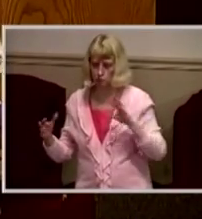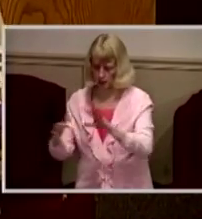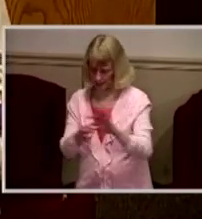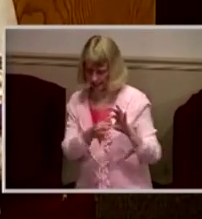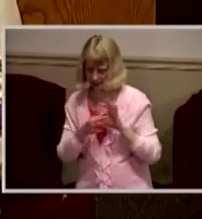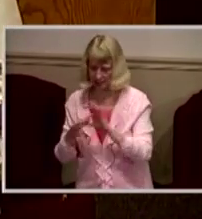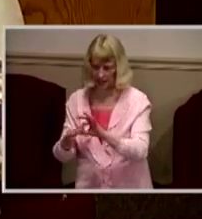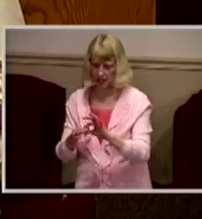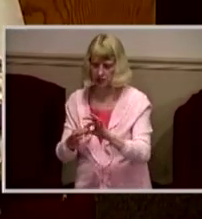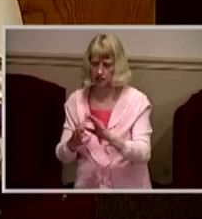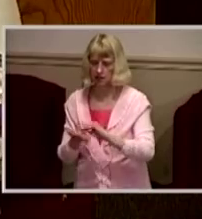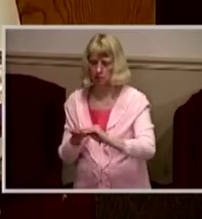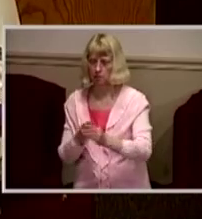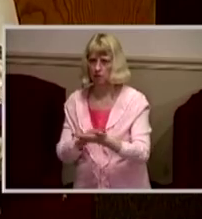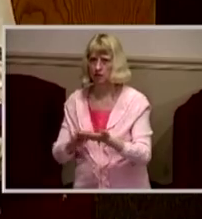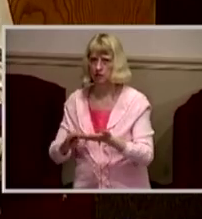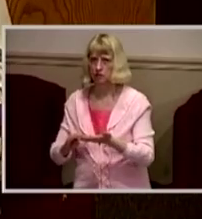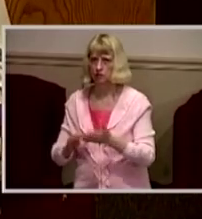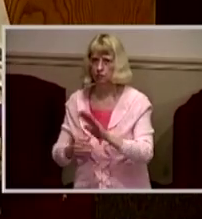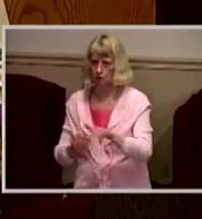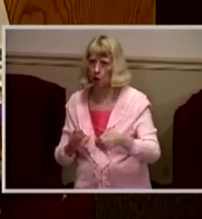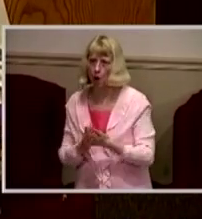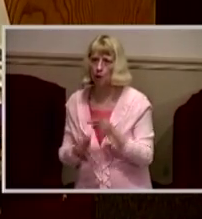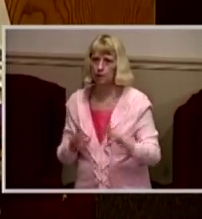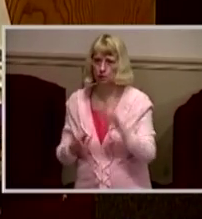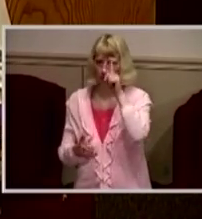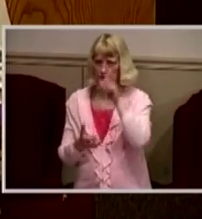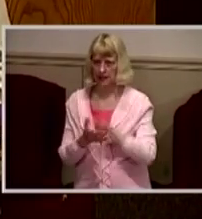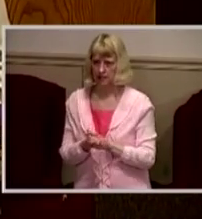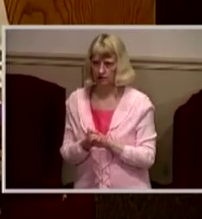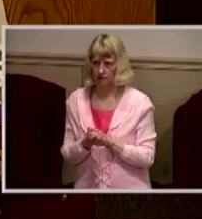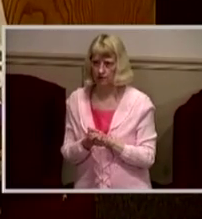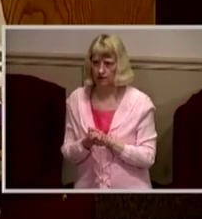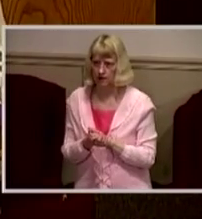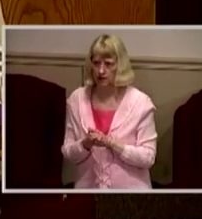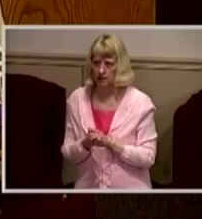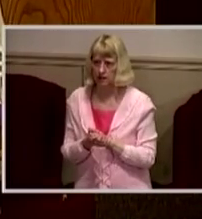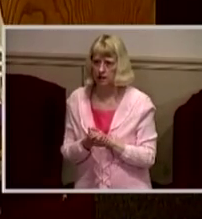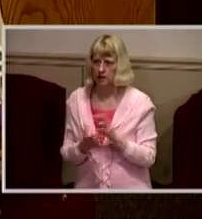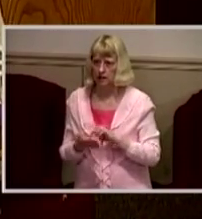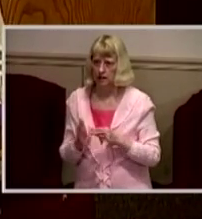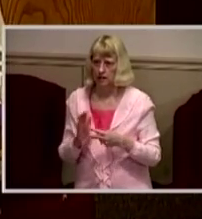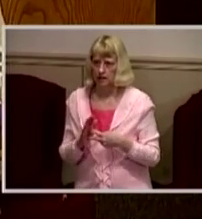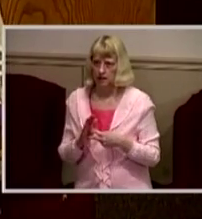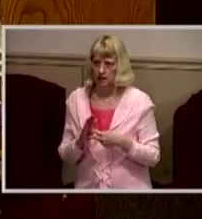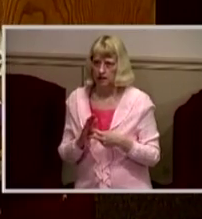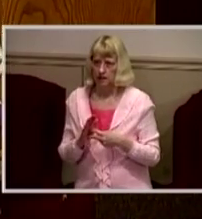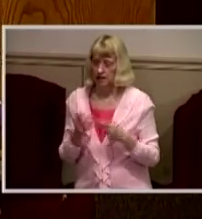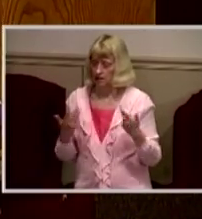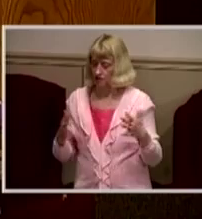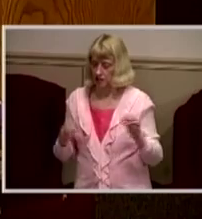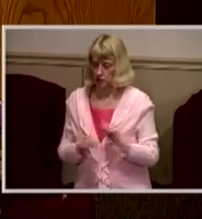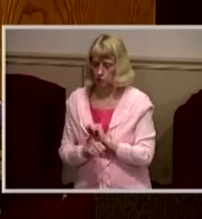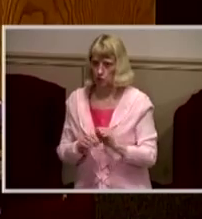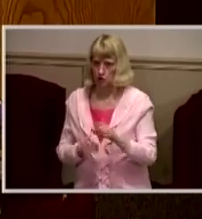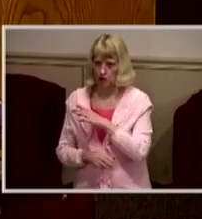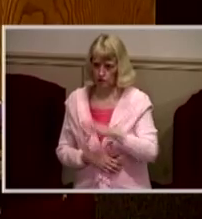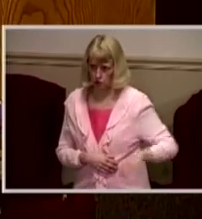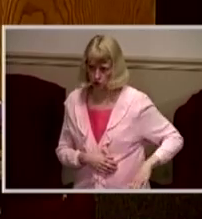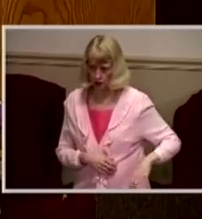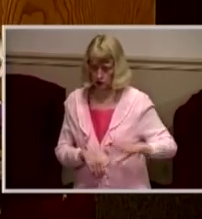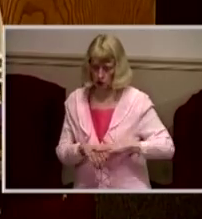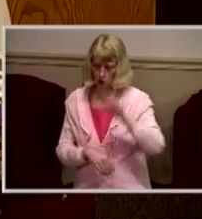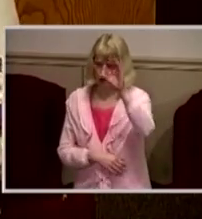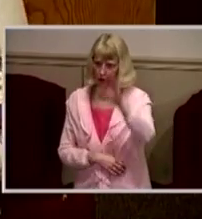reconciliation, and propitiation for all who believe. That is, the finished work of Christ on